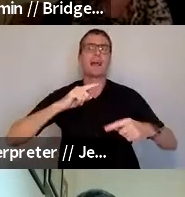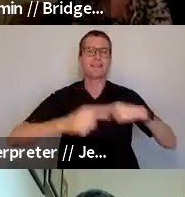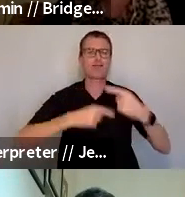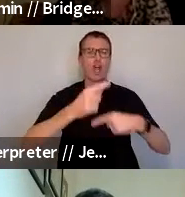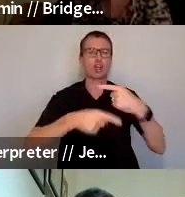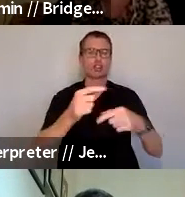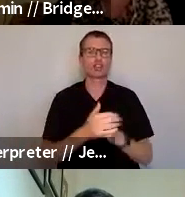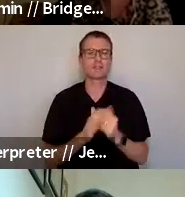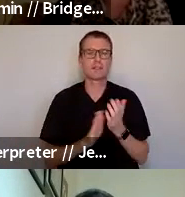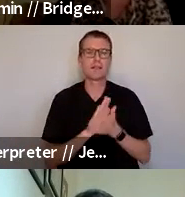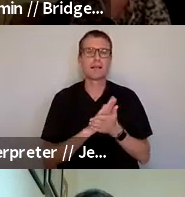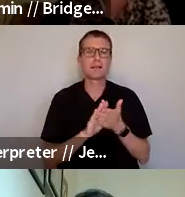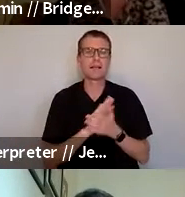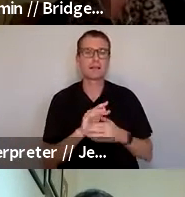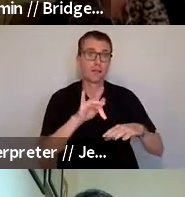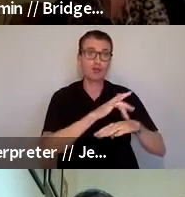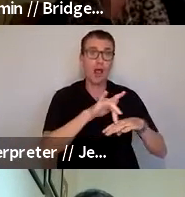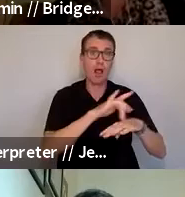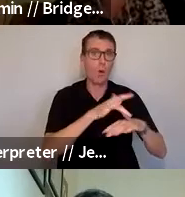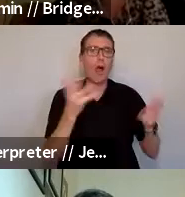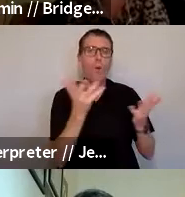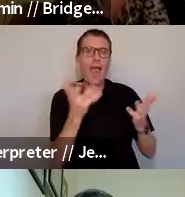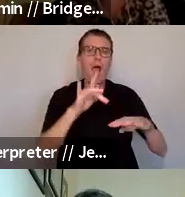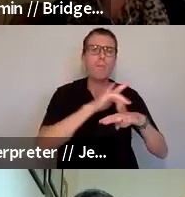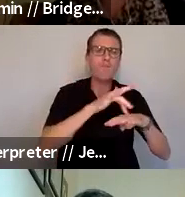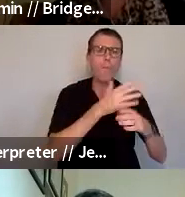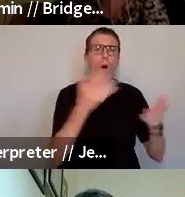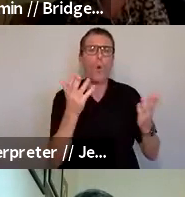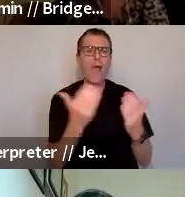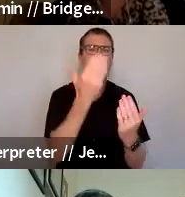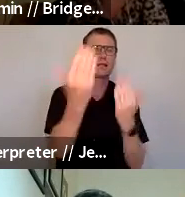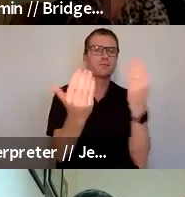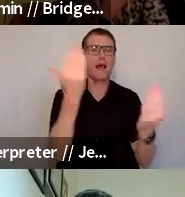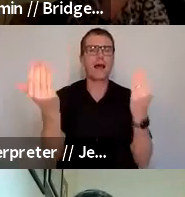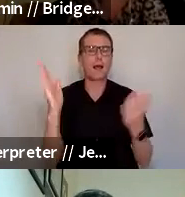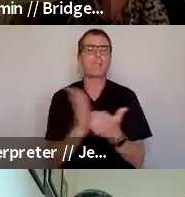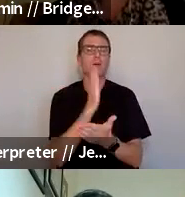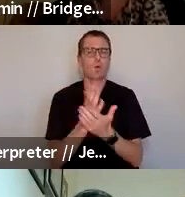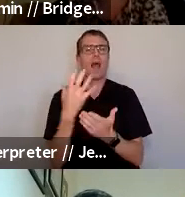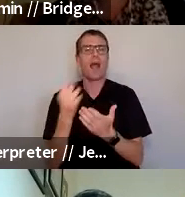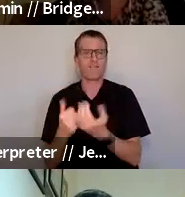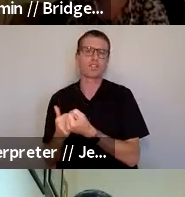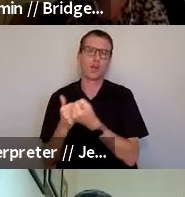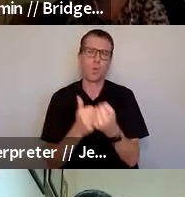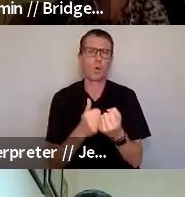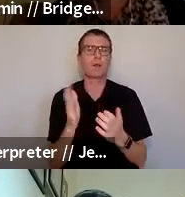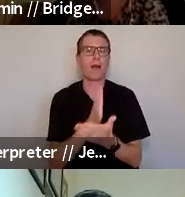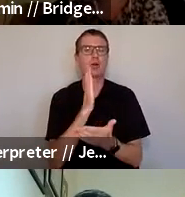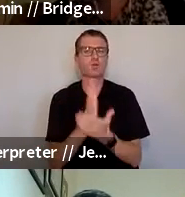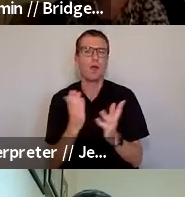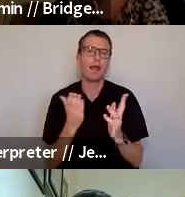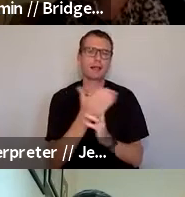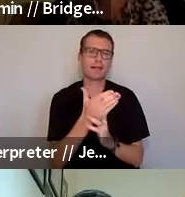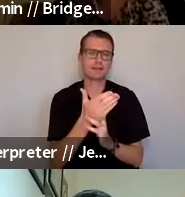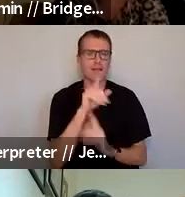goes, there is this kind of support, is obviously a really critical issue for this whole sector, for the whole